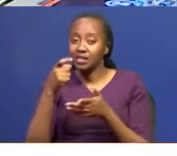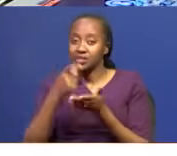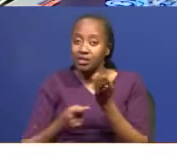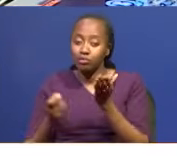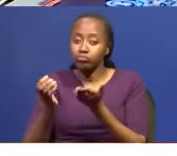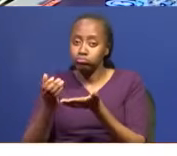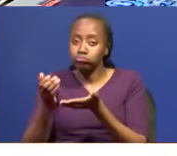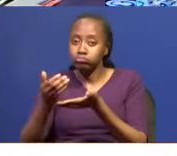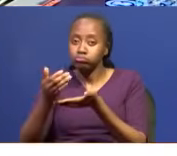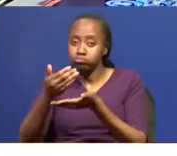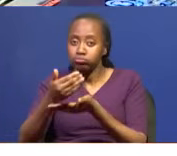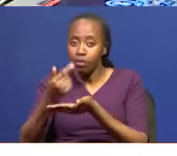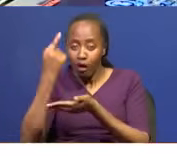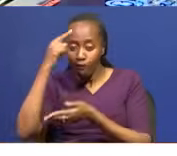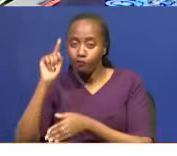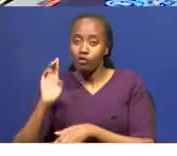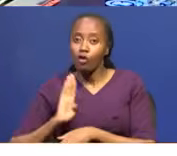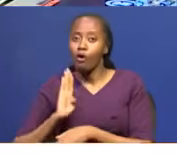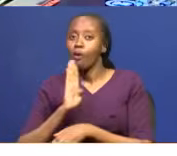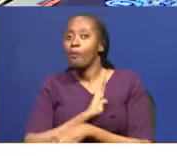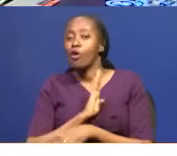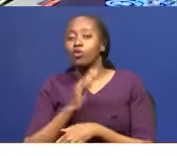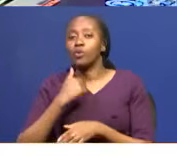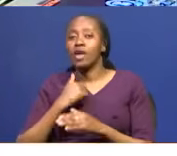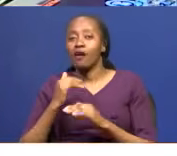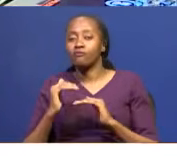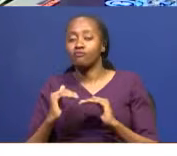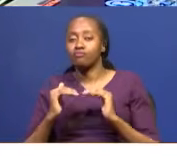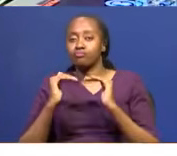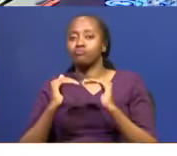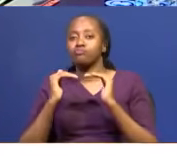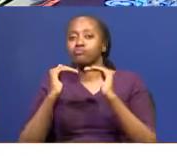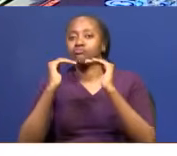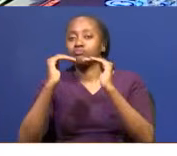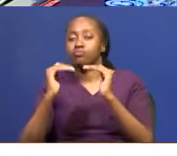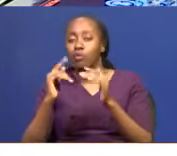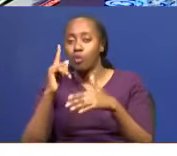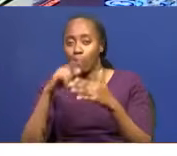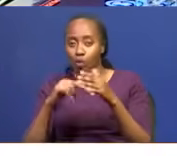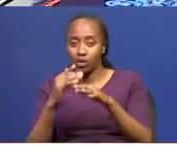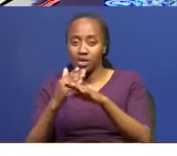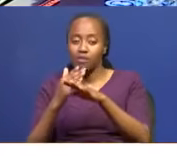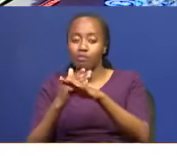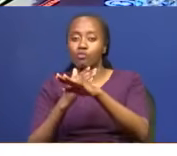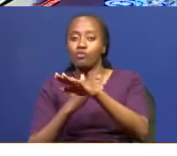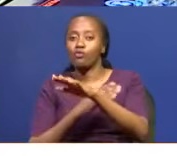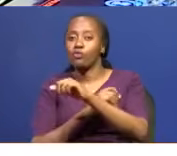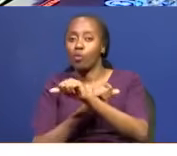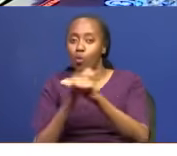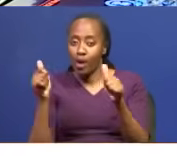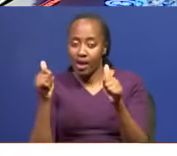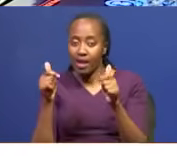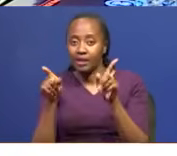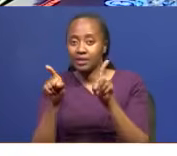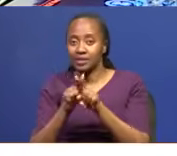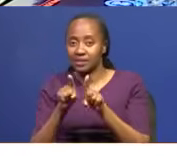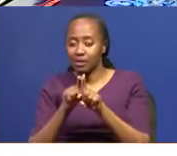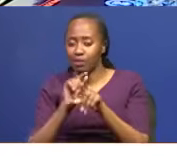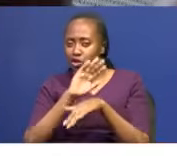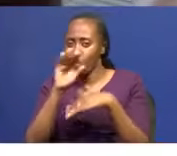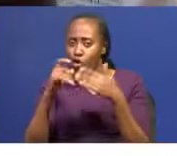including the board, we have had improvement, not just in the health revenue, but in all our revenue